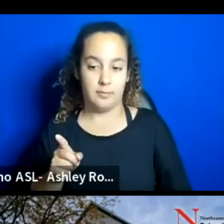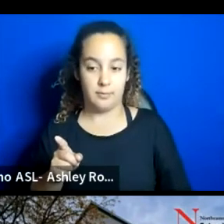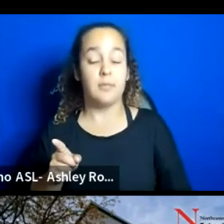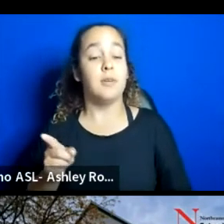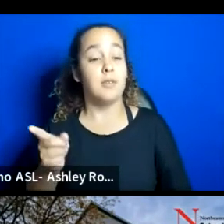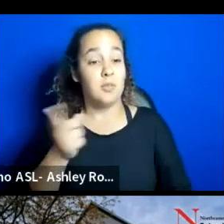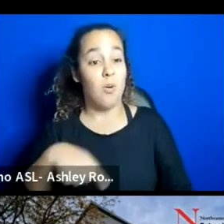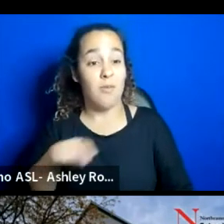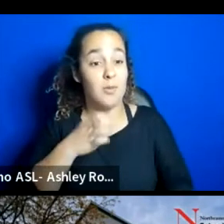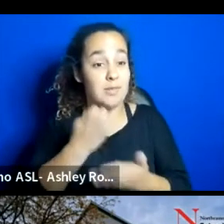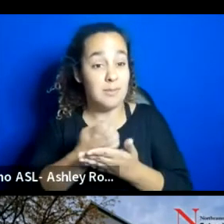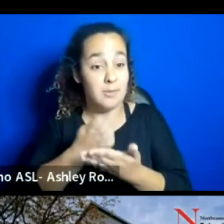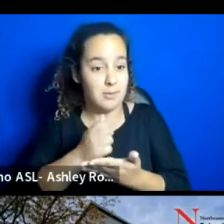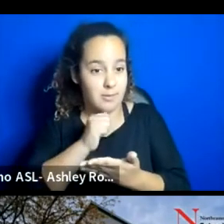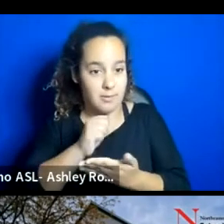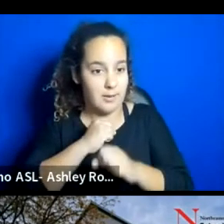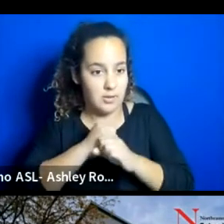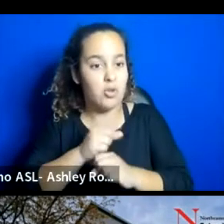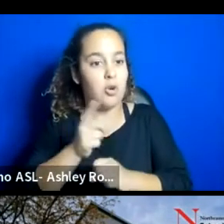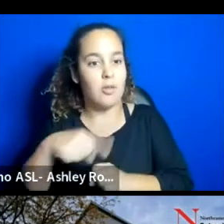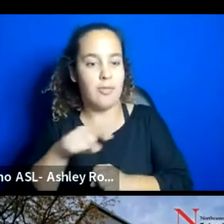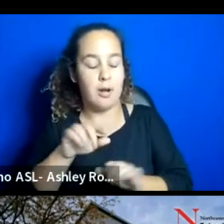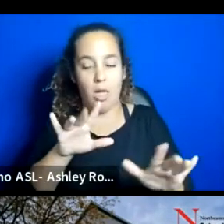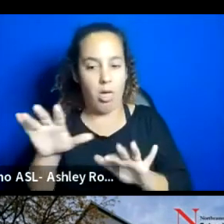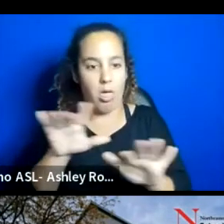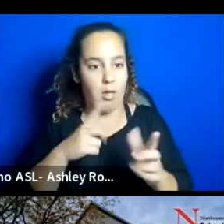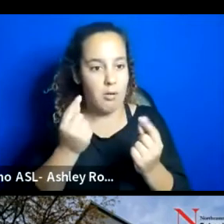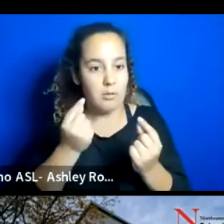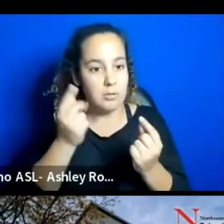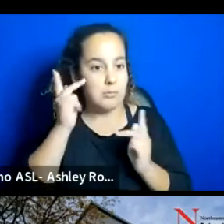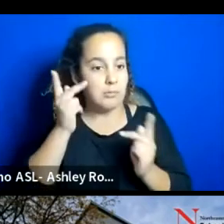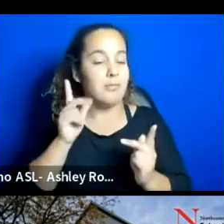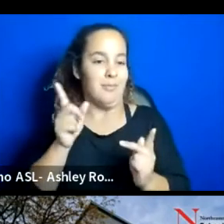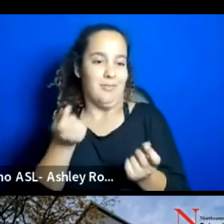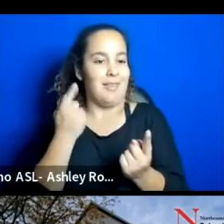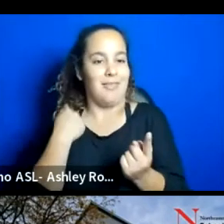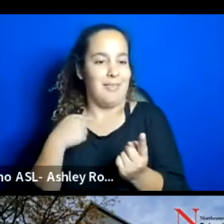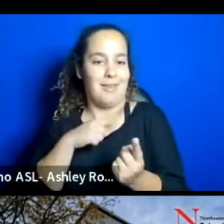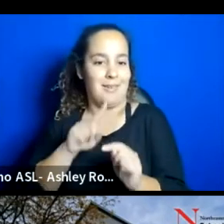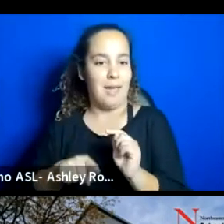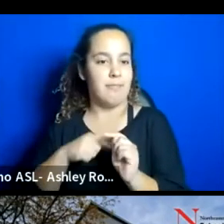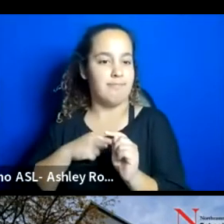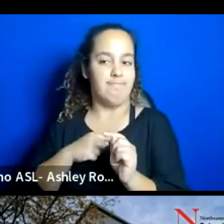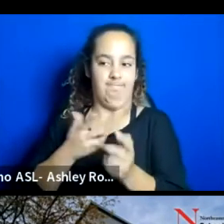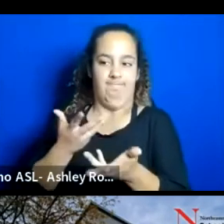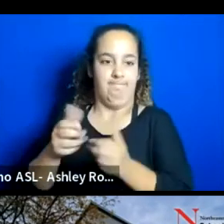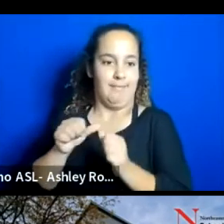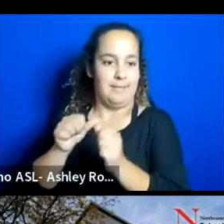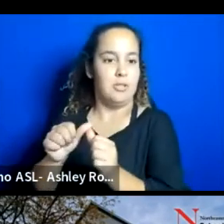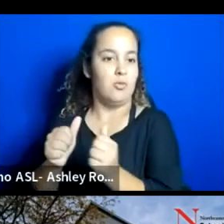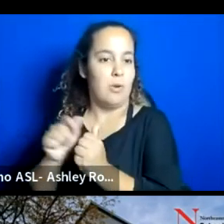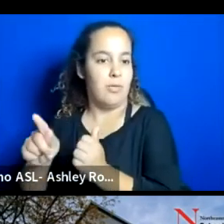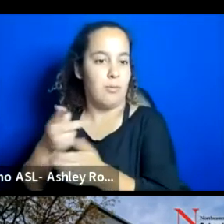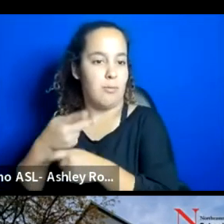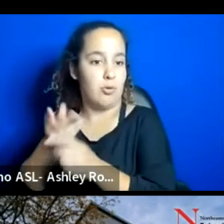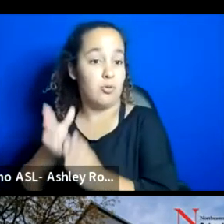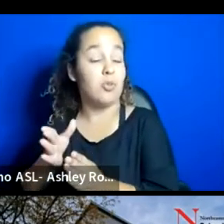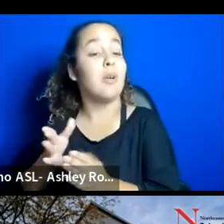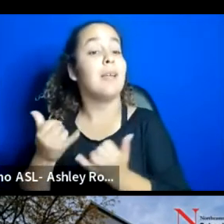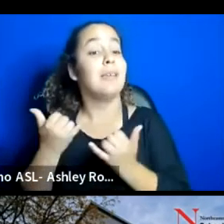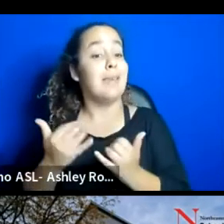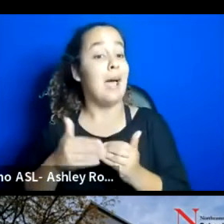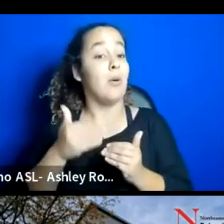scrambling because it can't gain further traction with the producers. This results in that